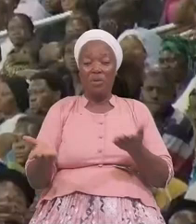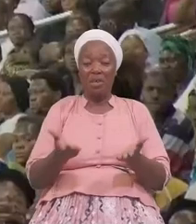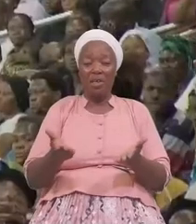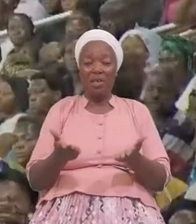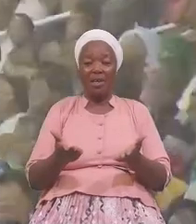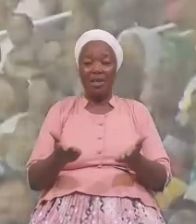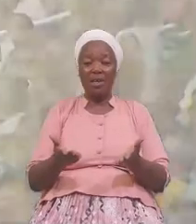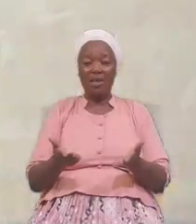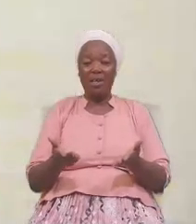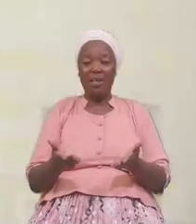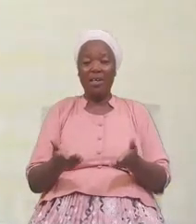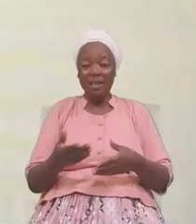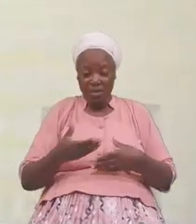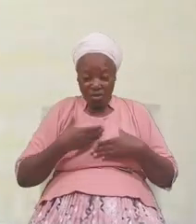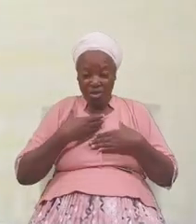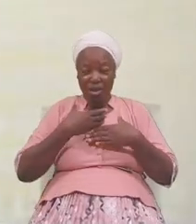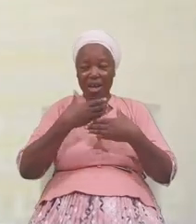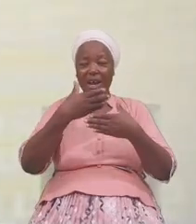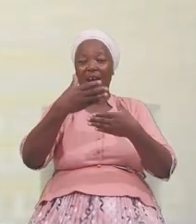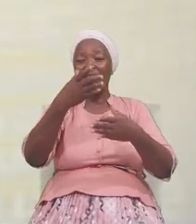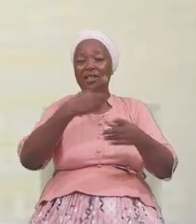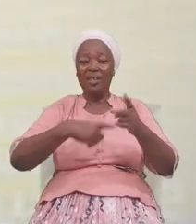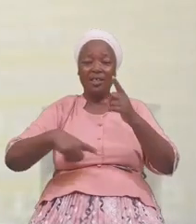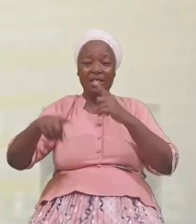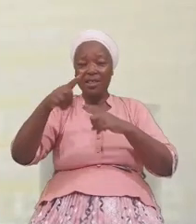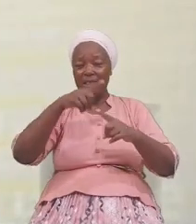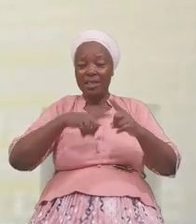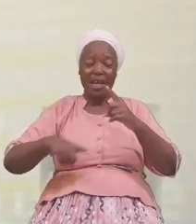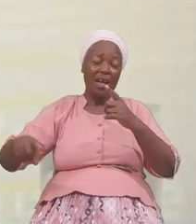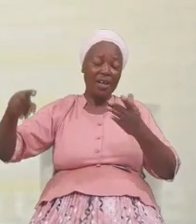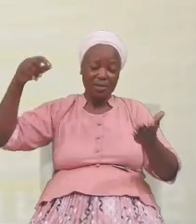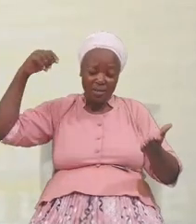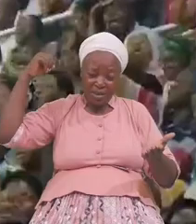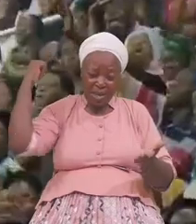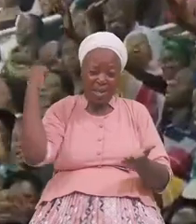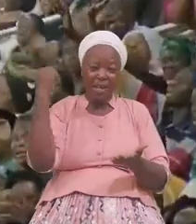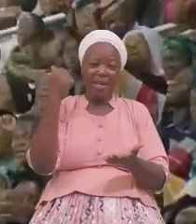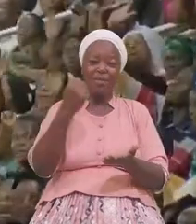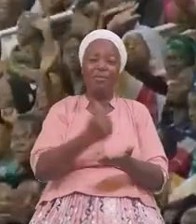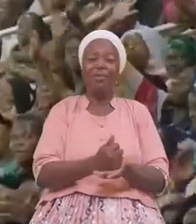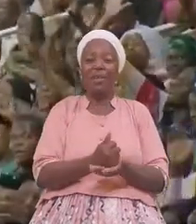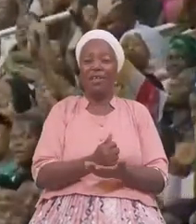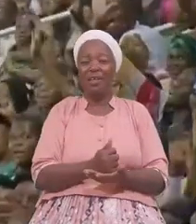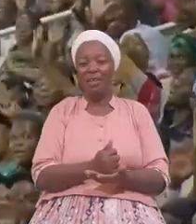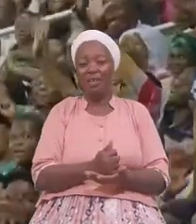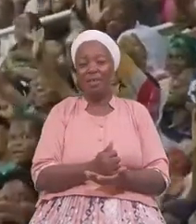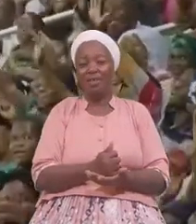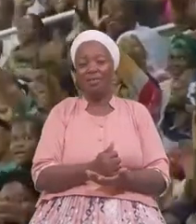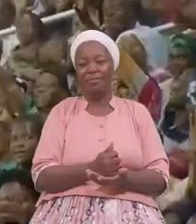location of the GCK in September. Shout!